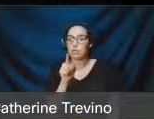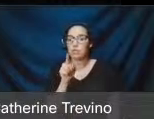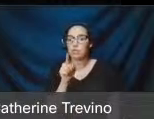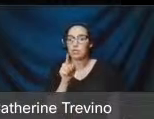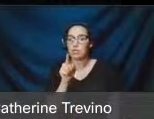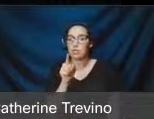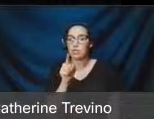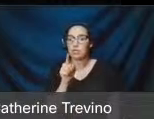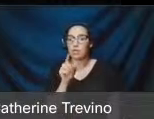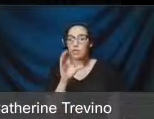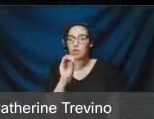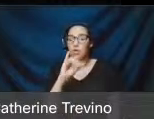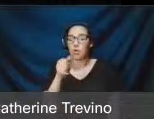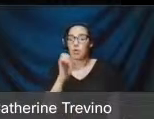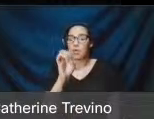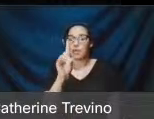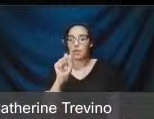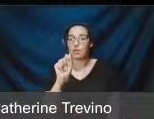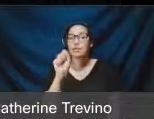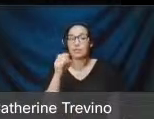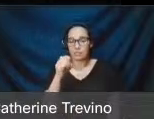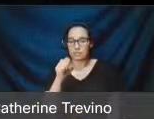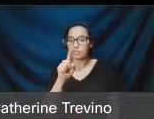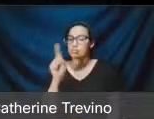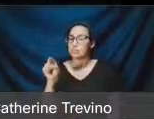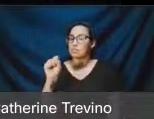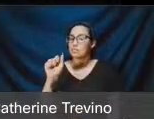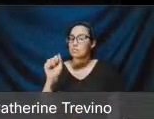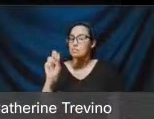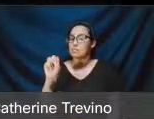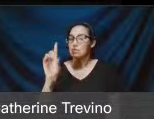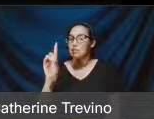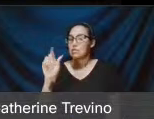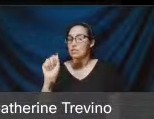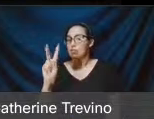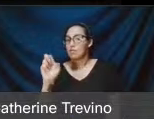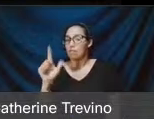Ms. Doreen Ojeda? Yes. Ms. Sandoval?